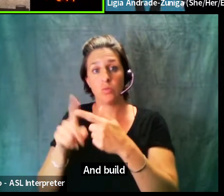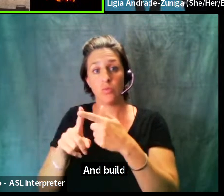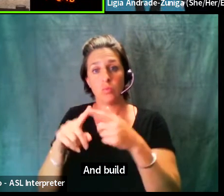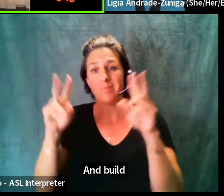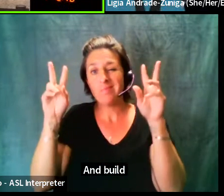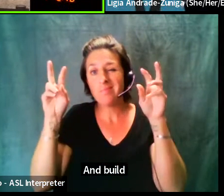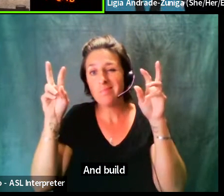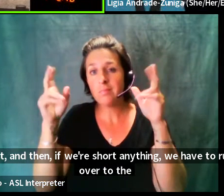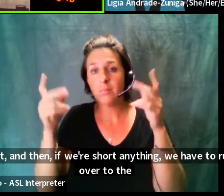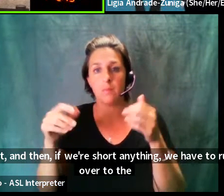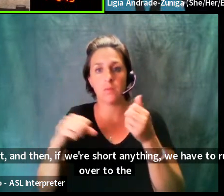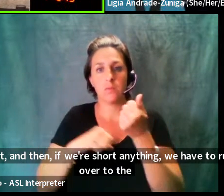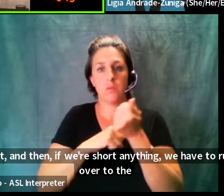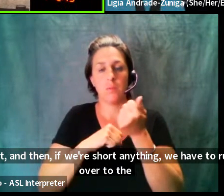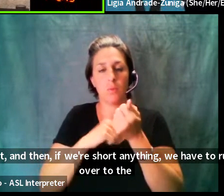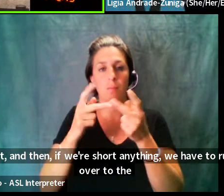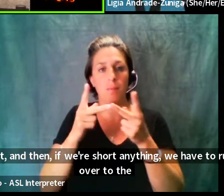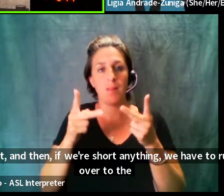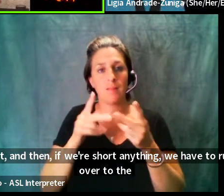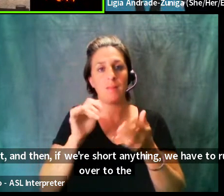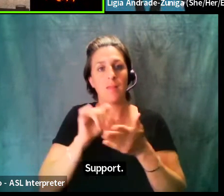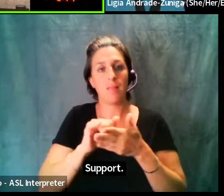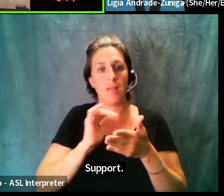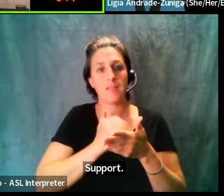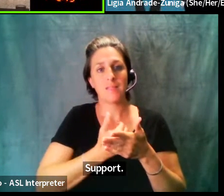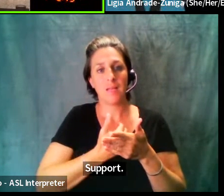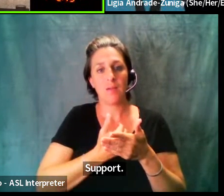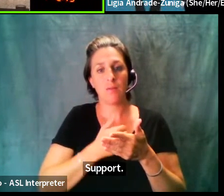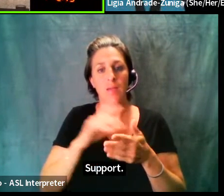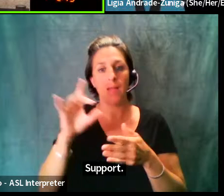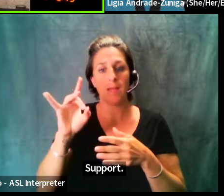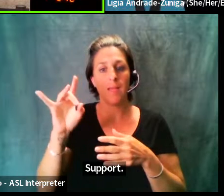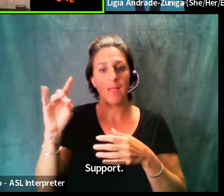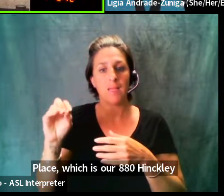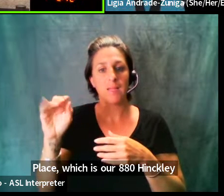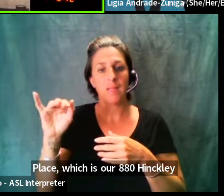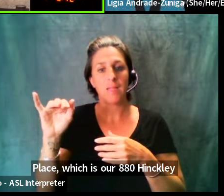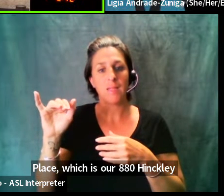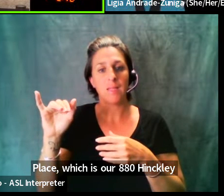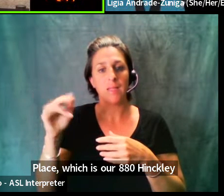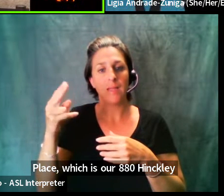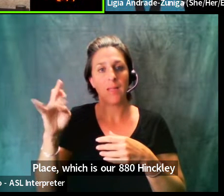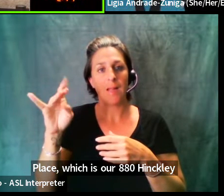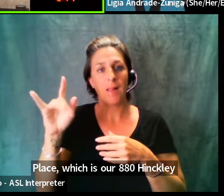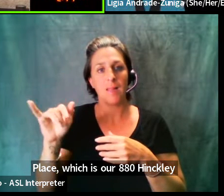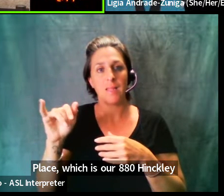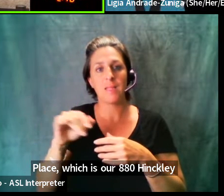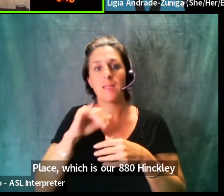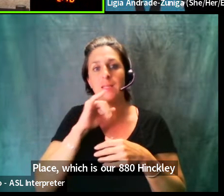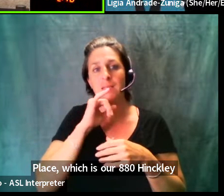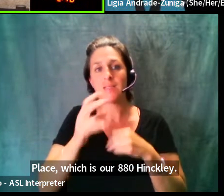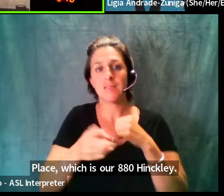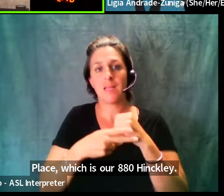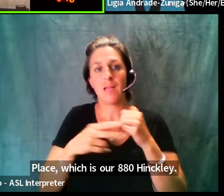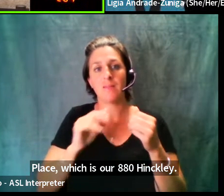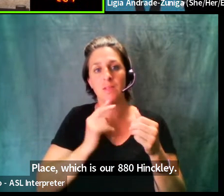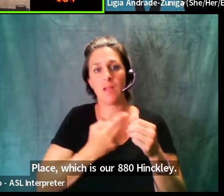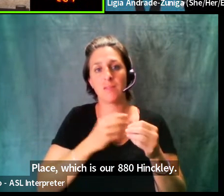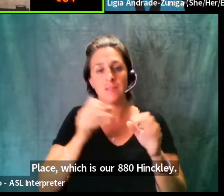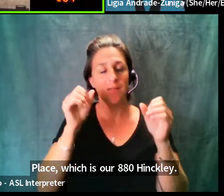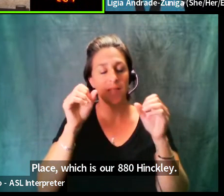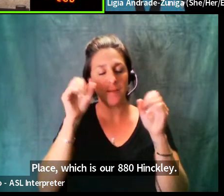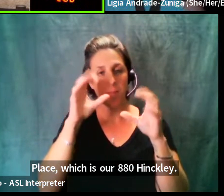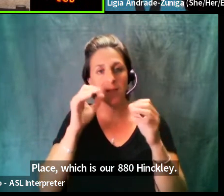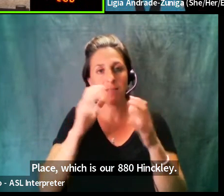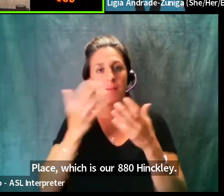support place, which is our 880 Hinckley. It saves us an amazing amount of time. If we didn't